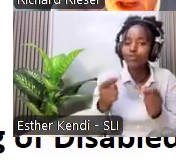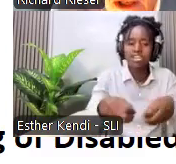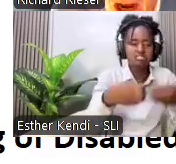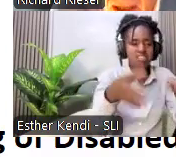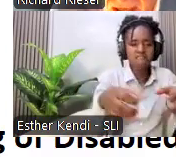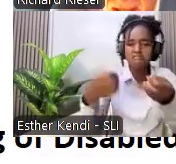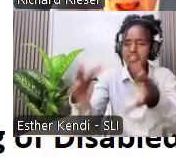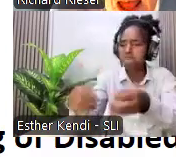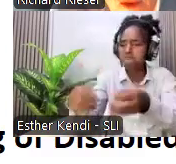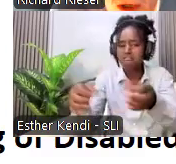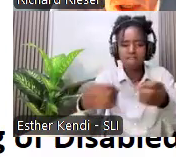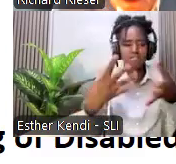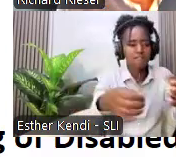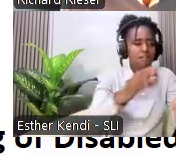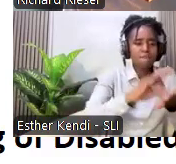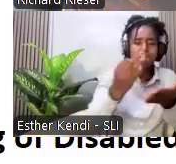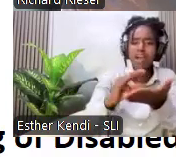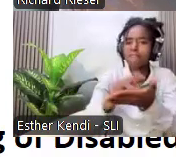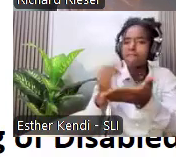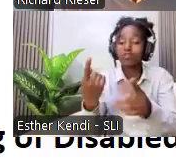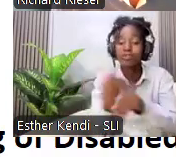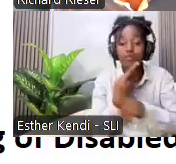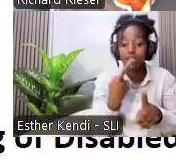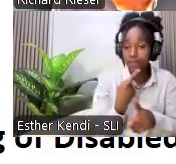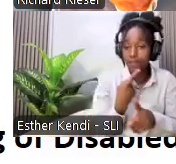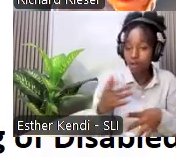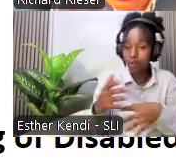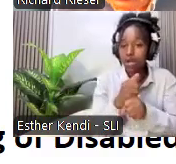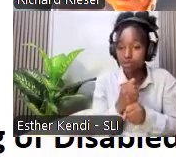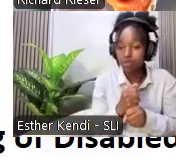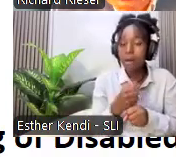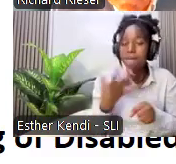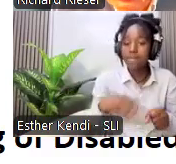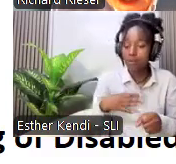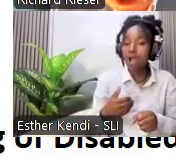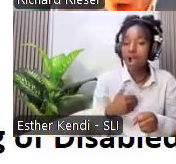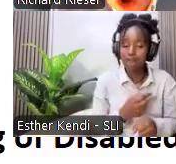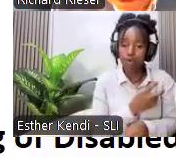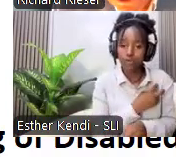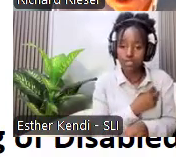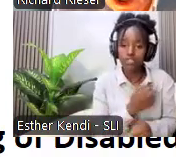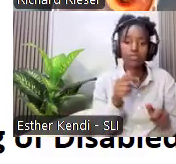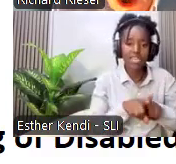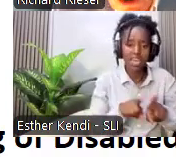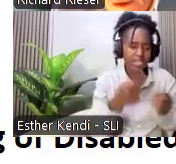organizations, these charities. There was some consultation at the beginning and end. Some of you may have taken part of it, but that's